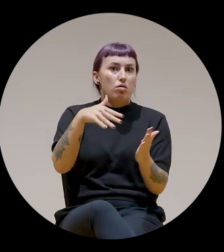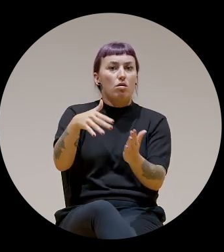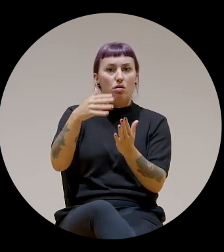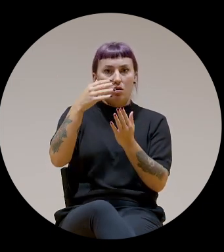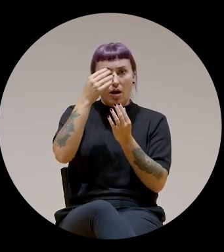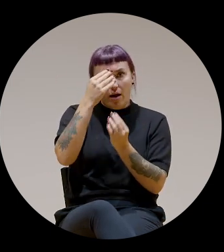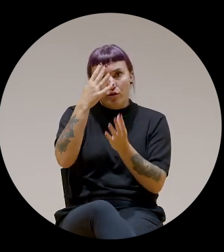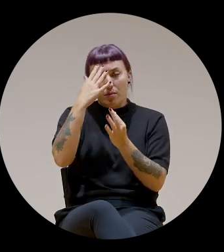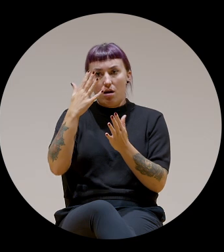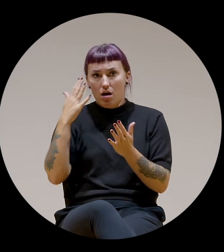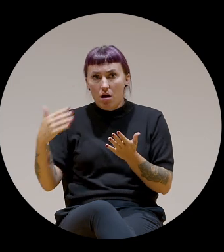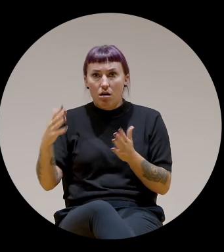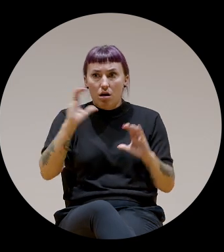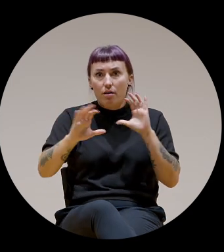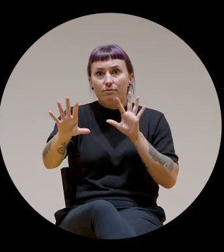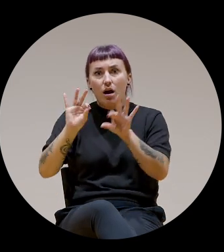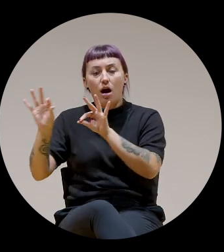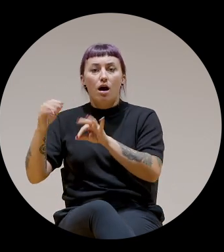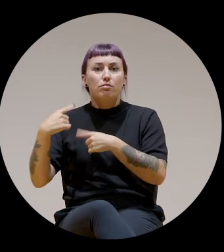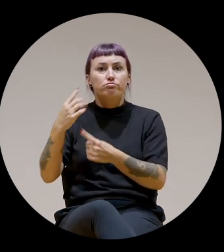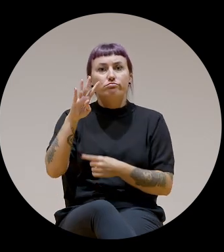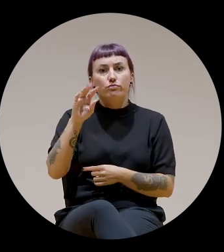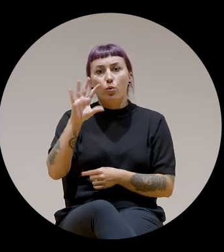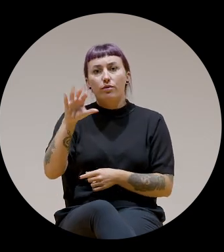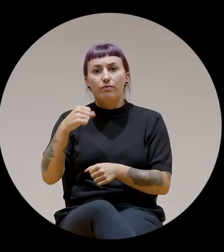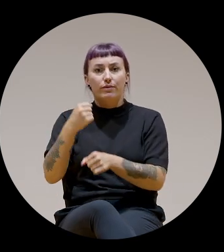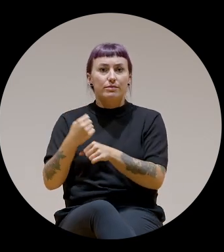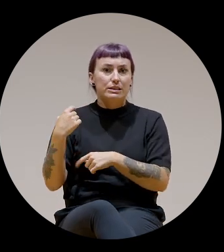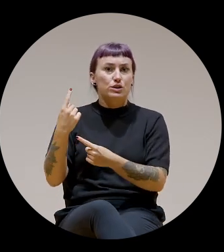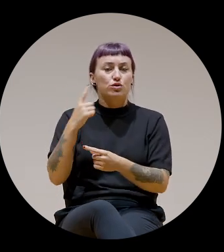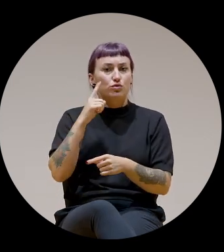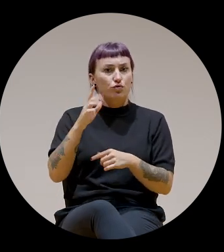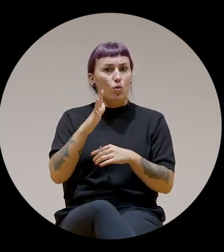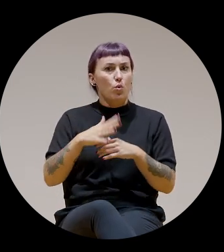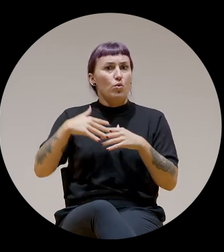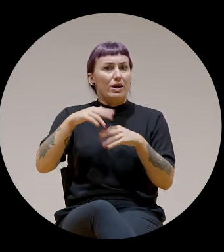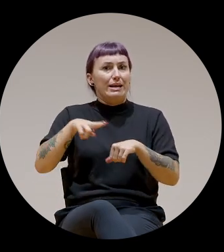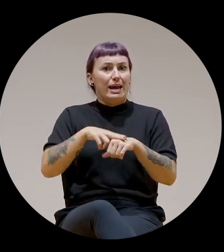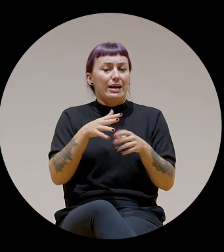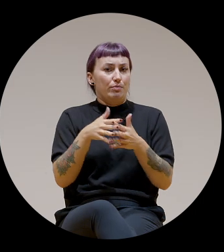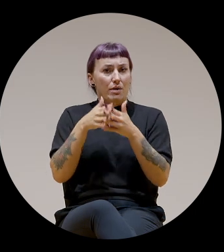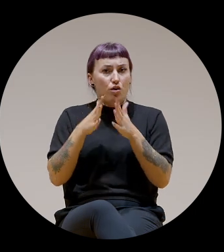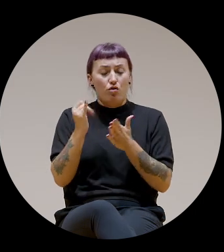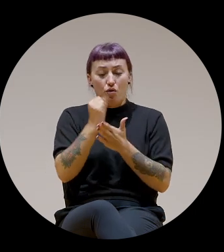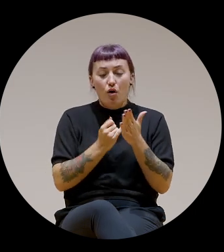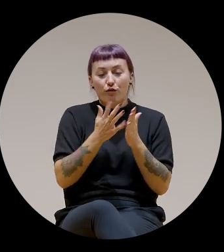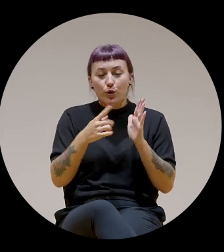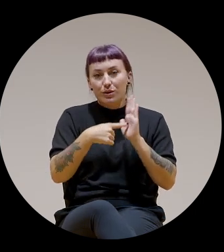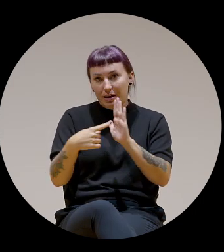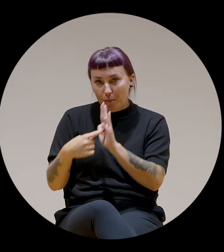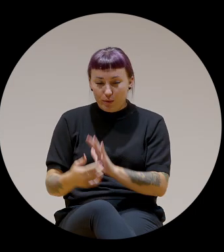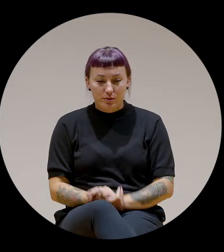been unearthed in the past 40 or 50 years about Native American art. So here's just a couple